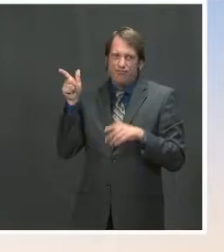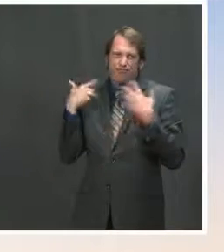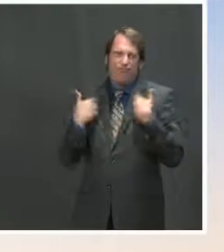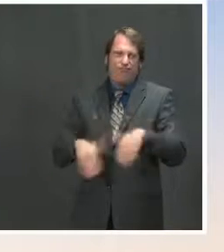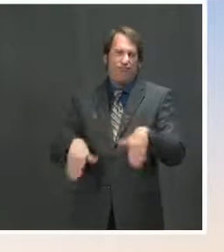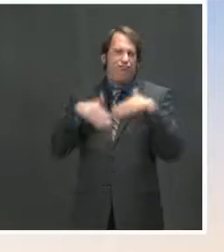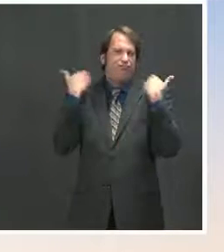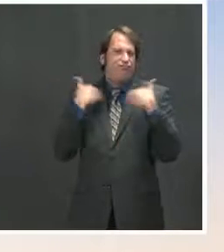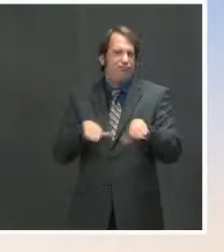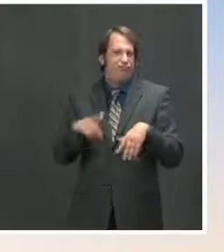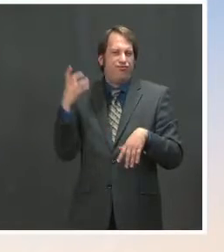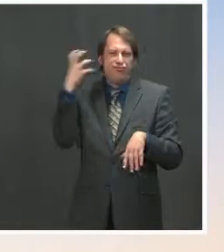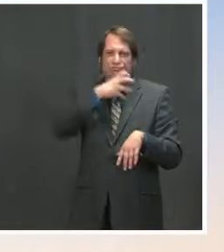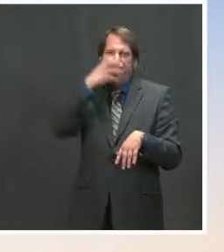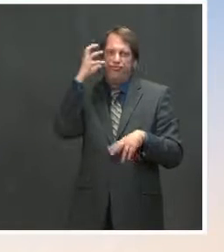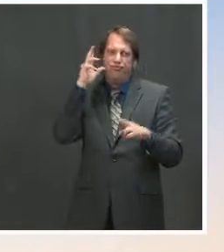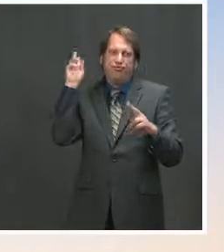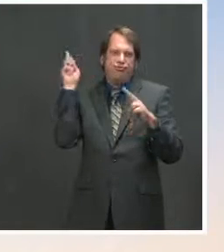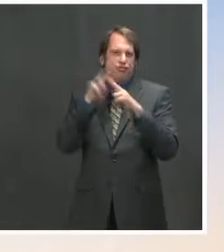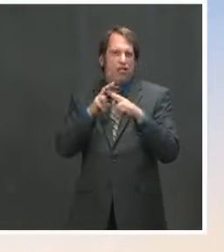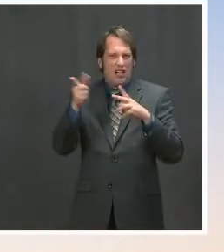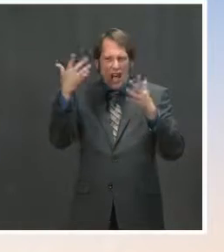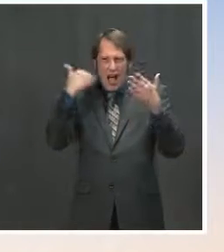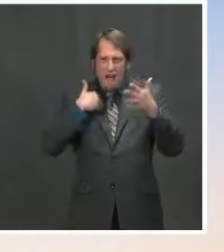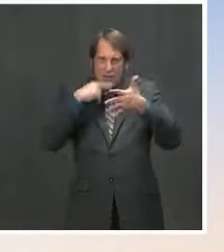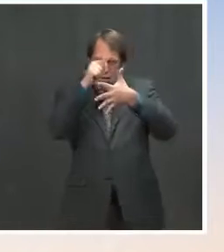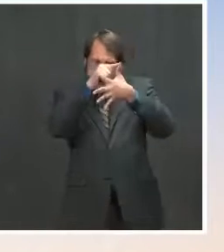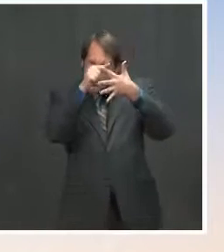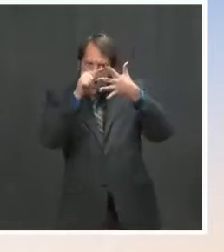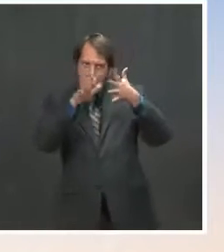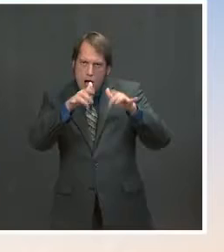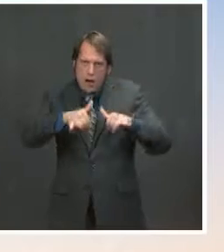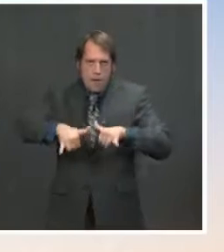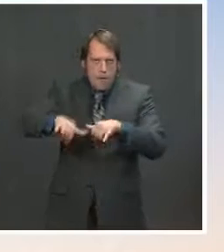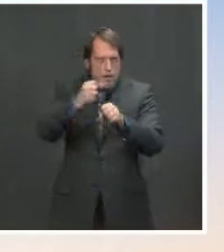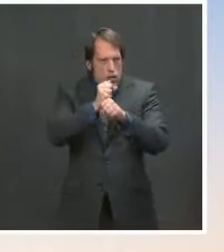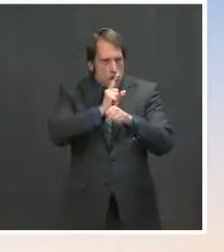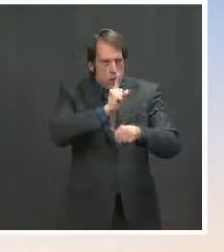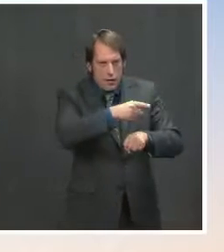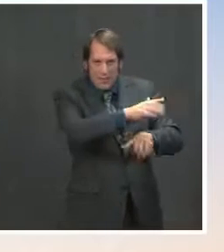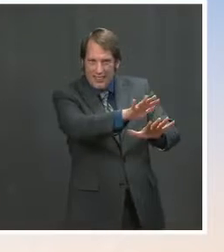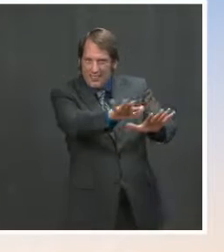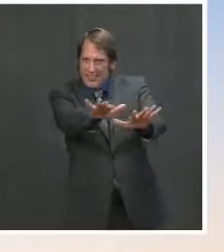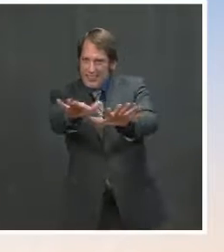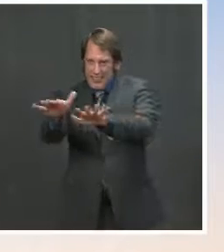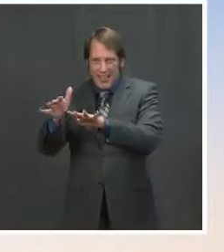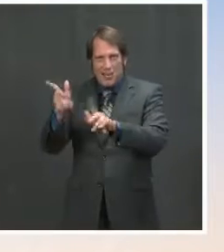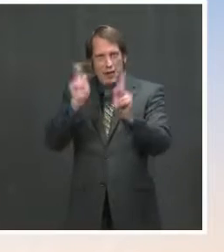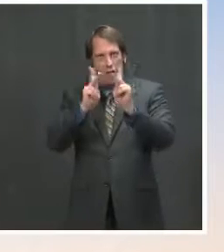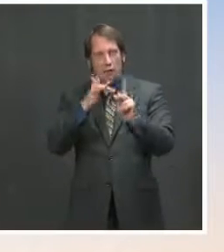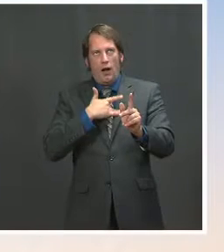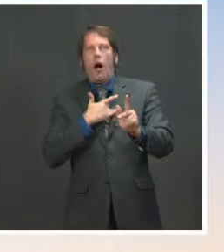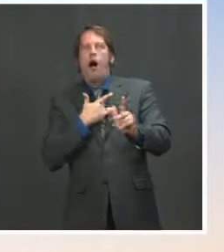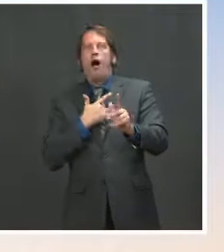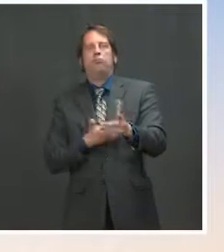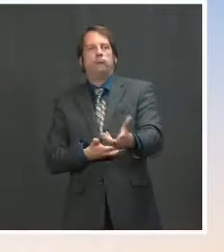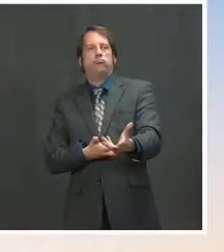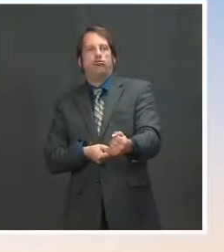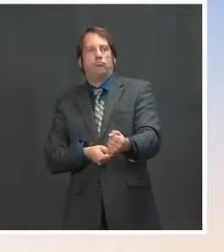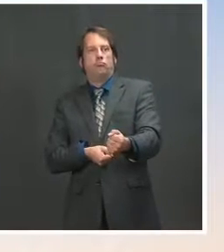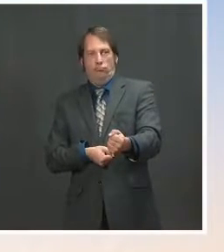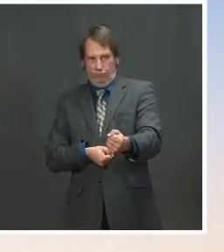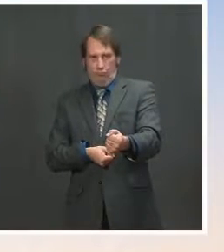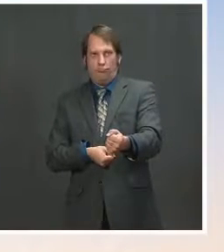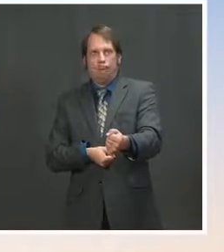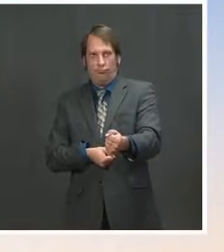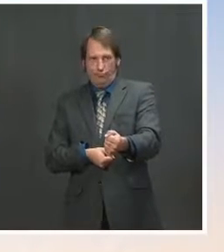as they've said, to ensure that the American people could have confidence in their actions, the high level of review and the